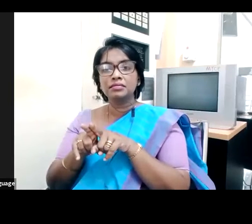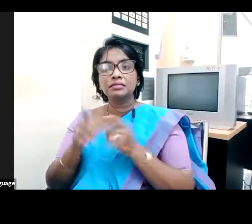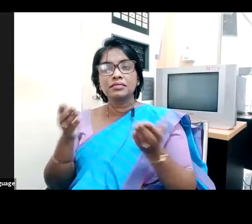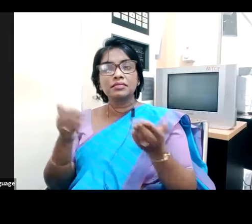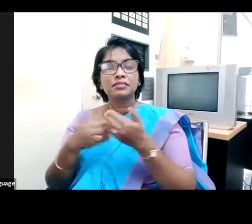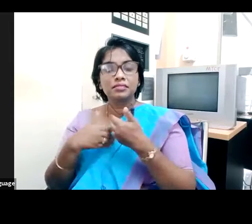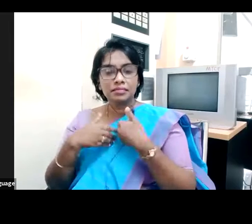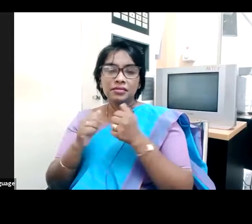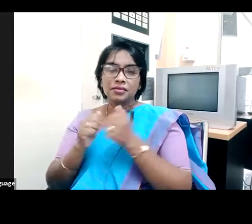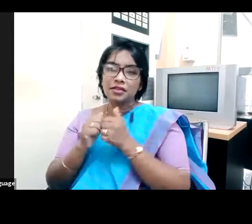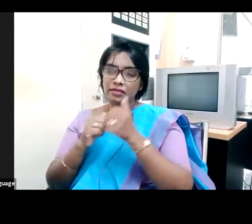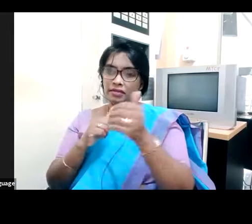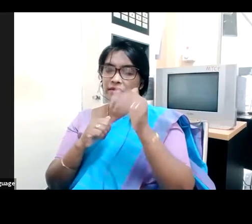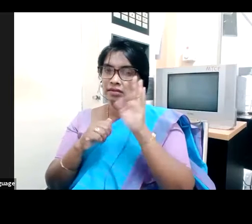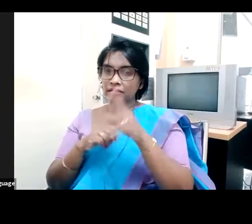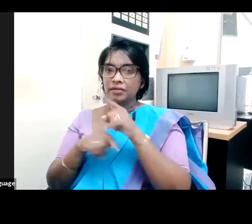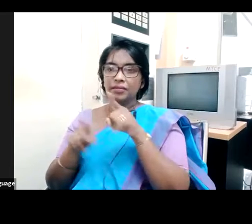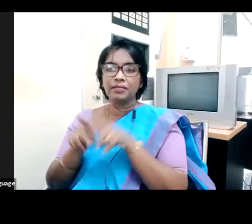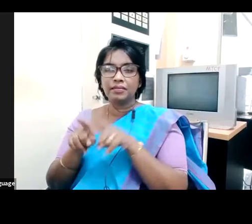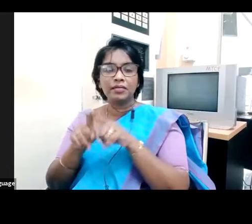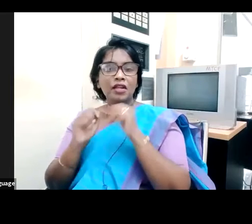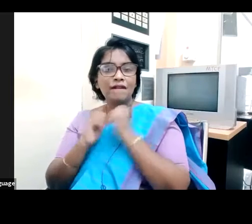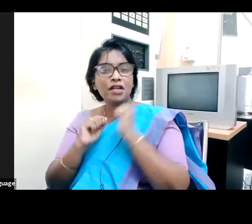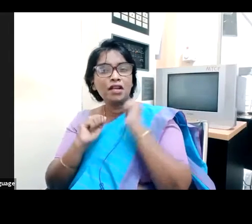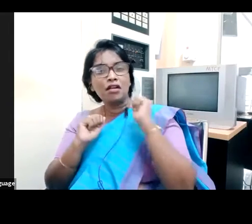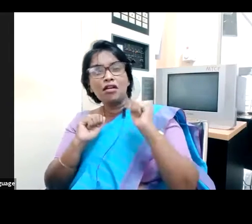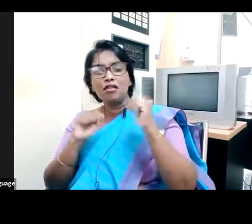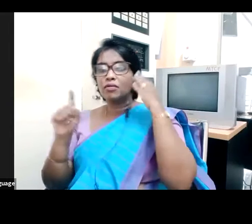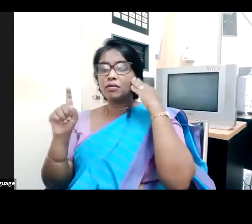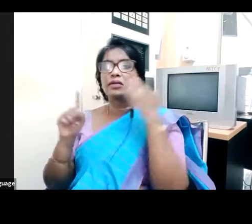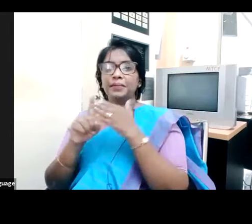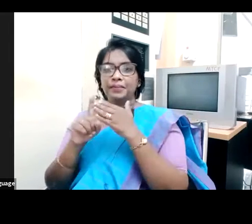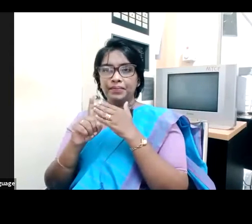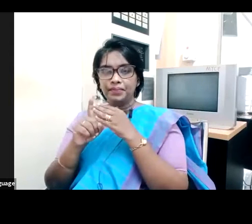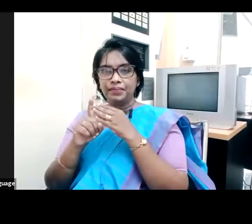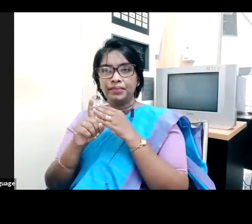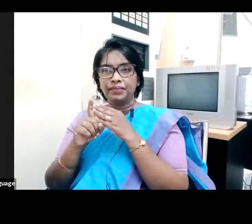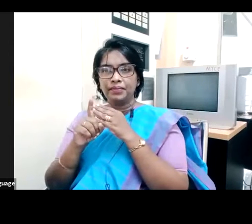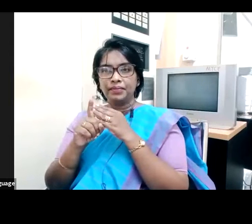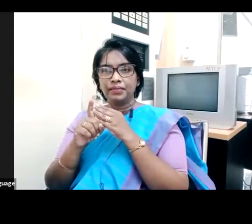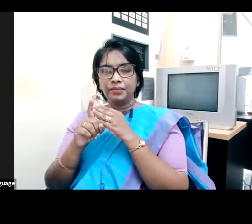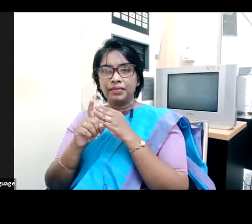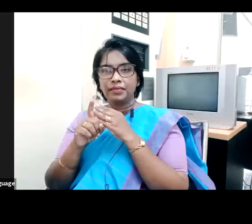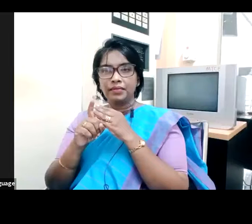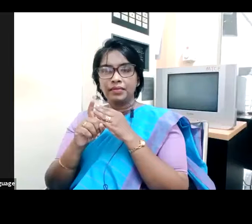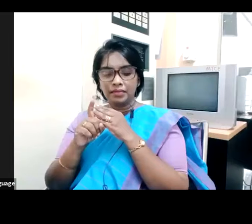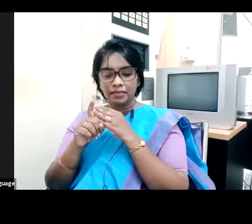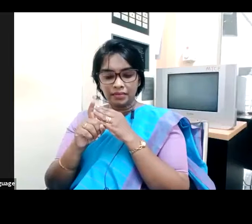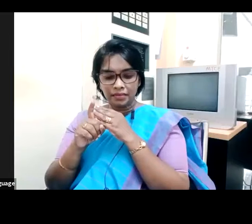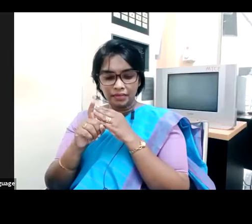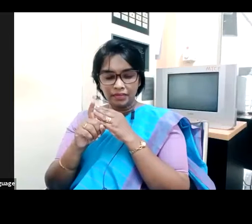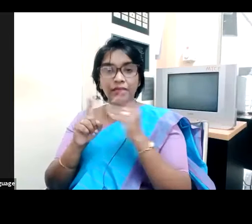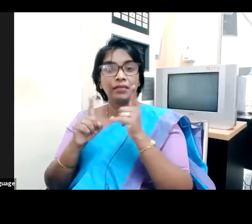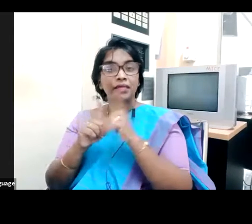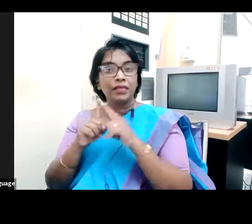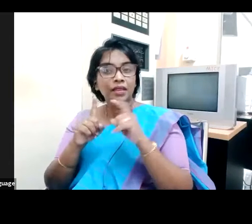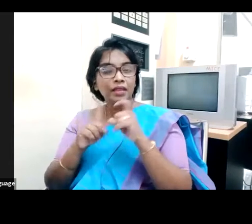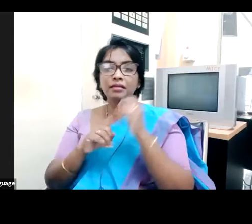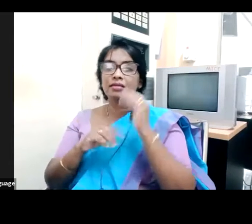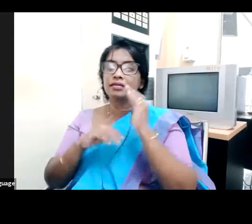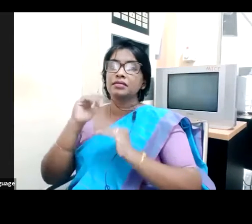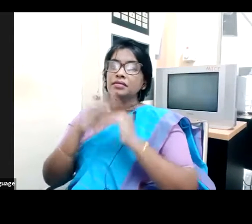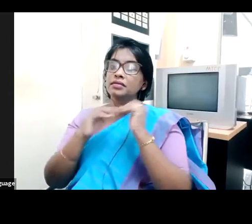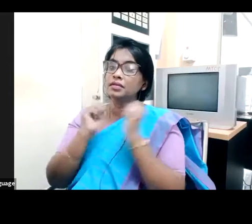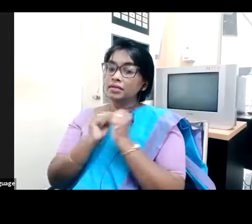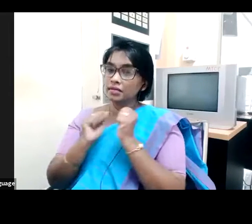know-how. Now that also leads to education system, probably with Professor Ajit may